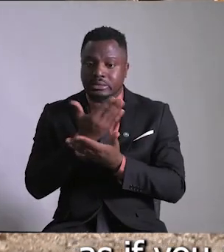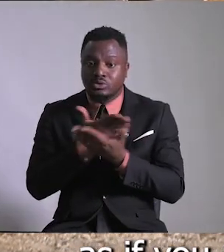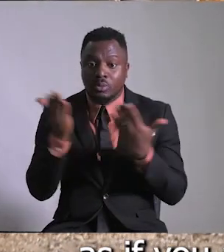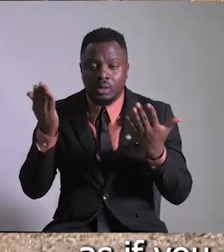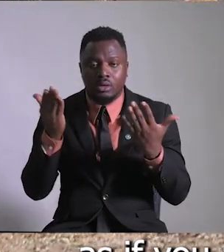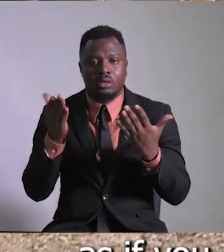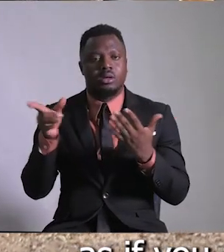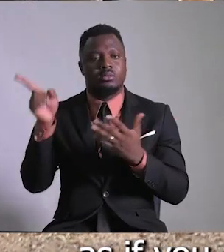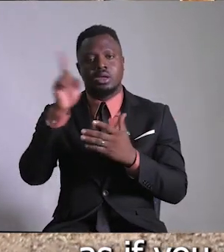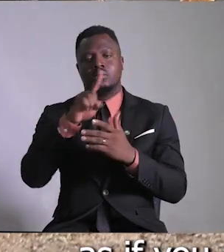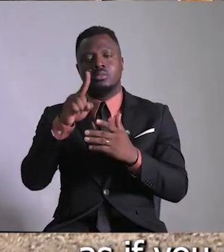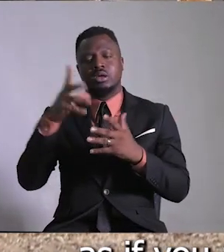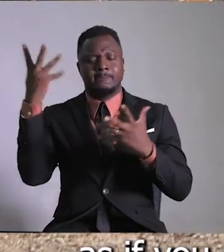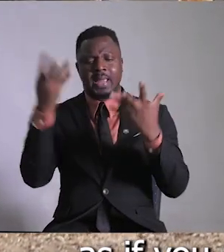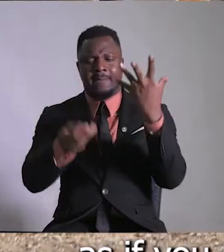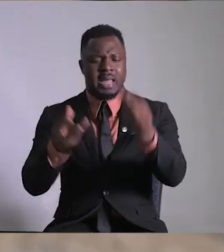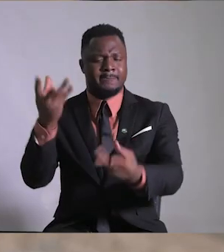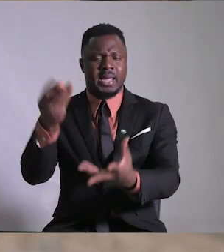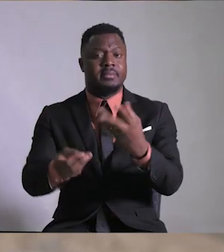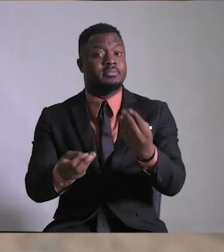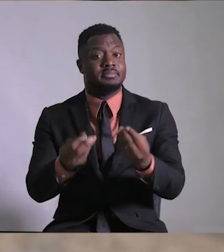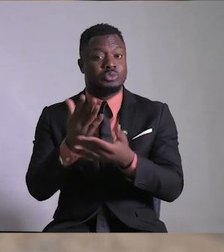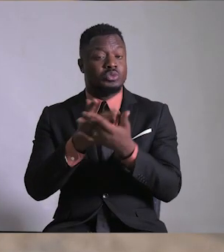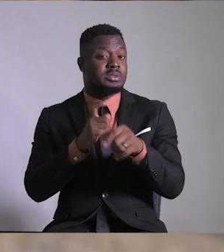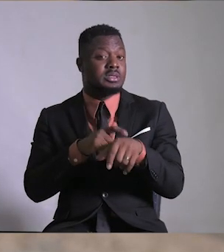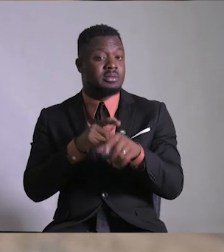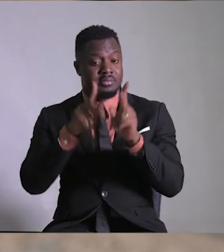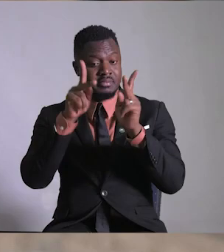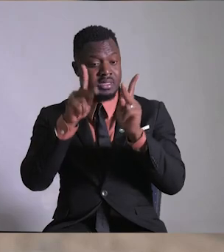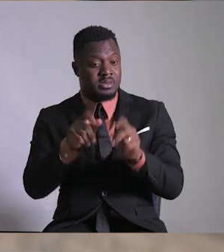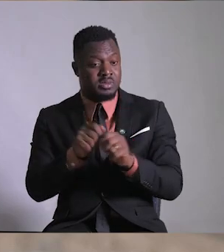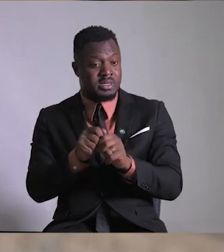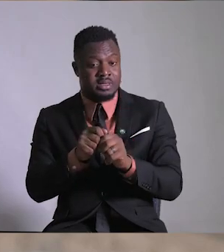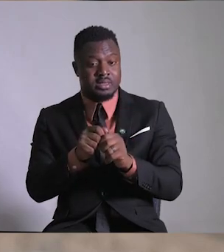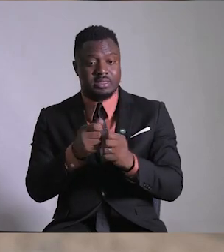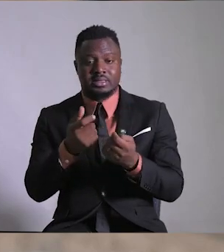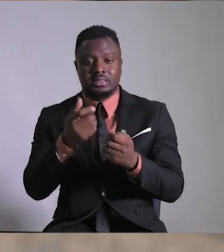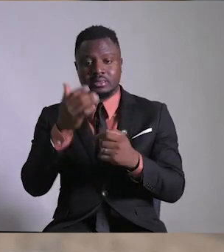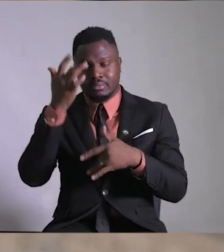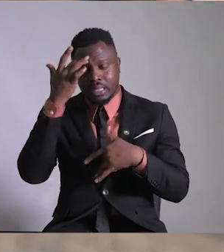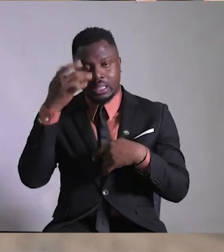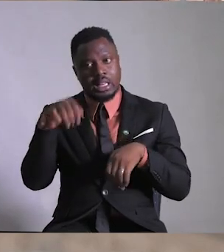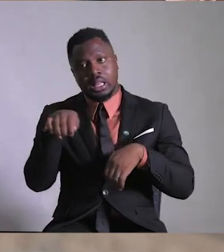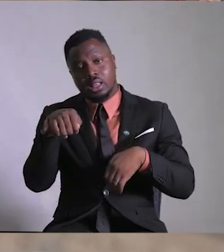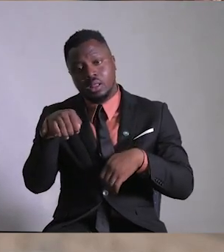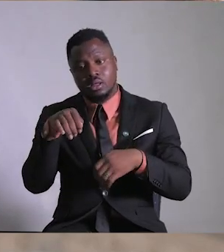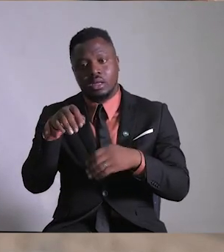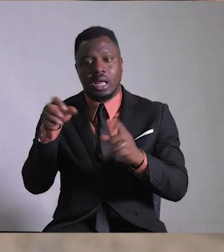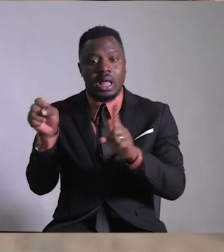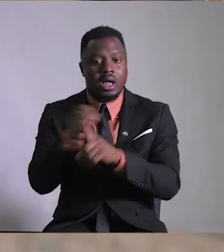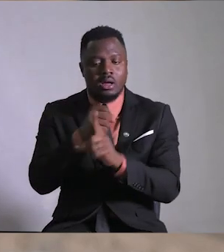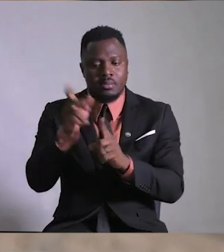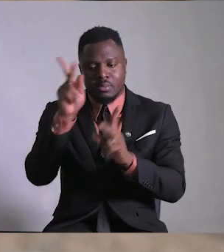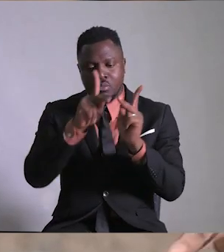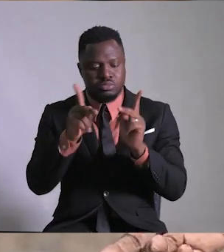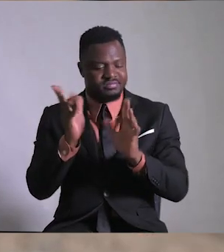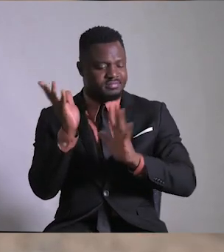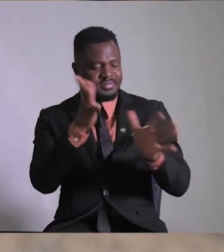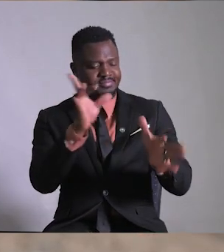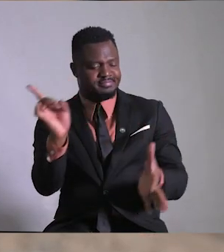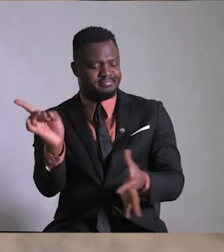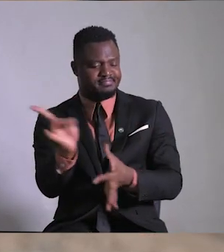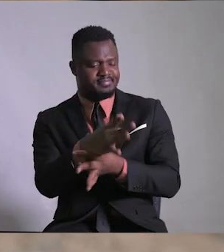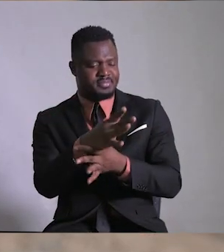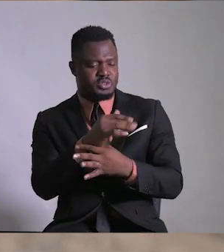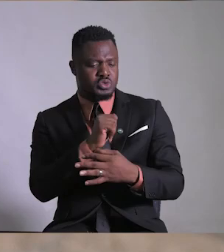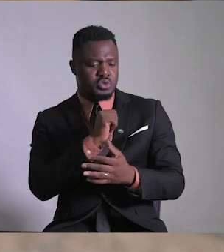do something, you'll be thoroughly beaten. Sometimes when person with epilepsy have an attack, any one person will